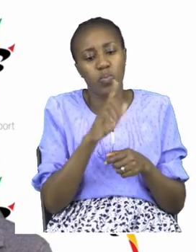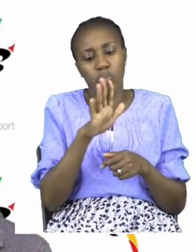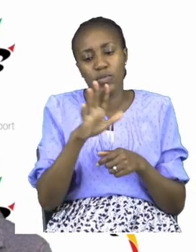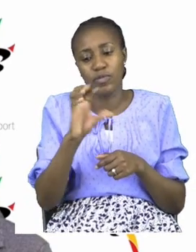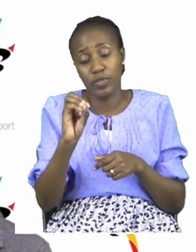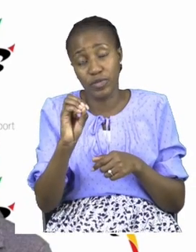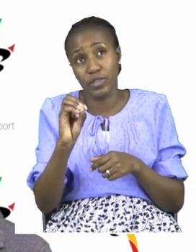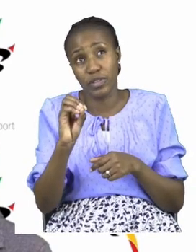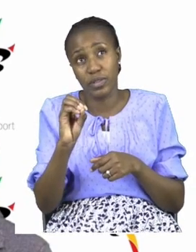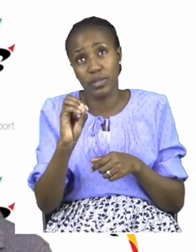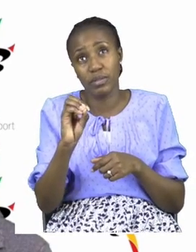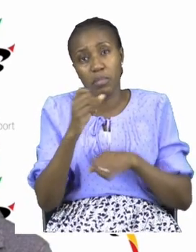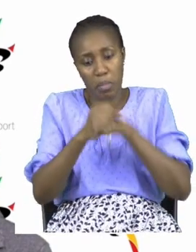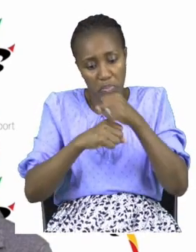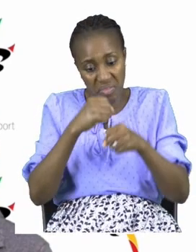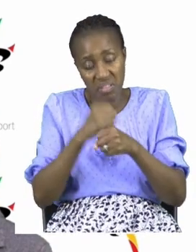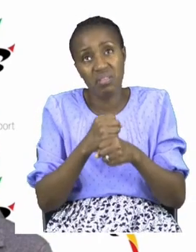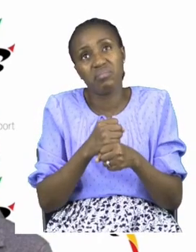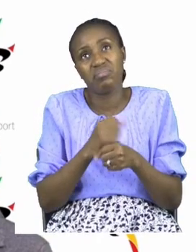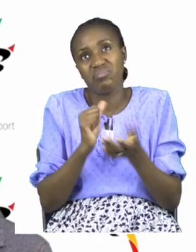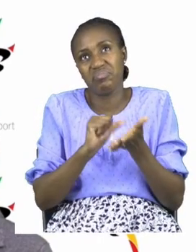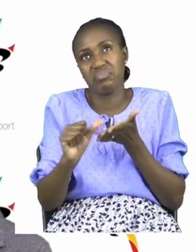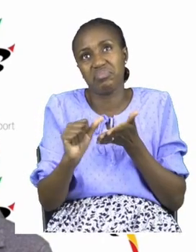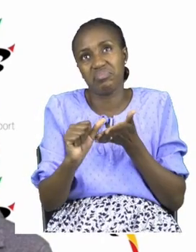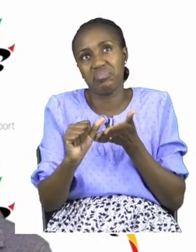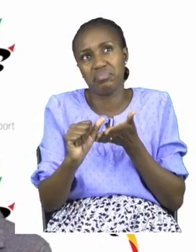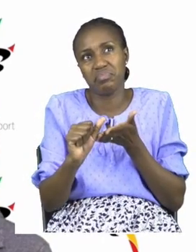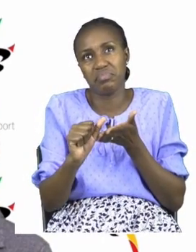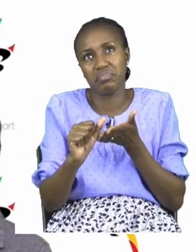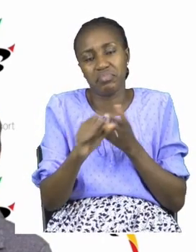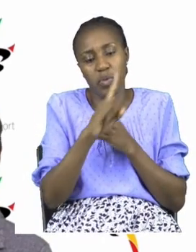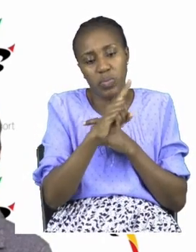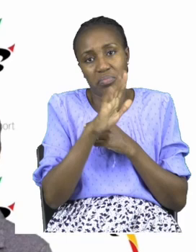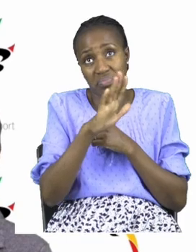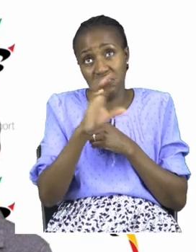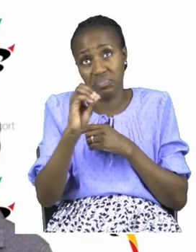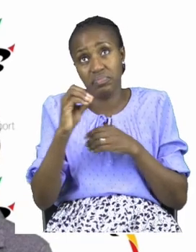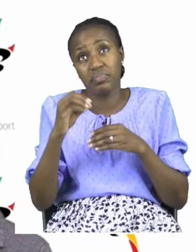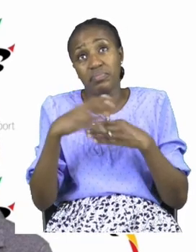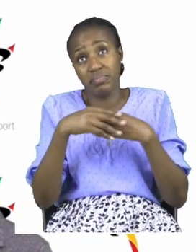Namibian dollars per annum. That's what the individual has to pay to affiliate to the NTA.